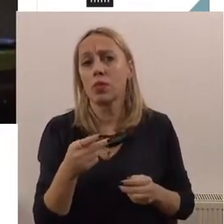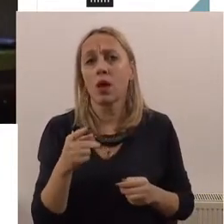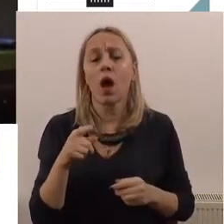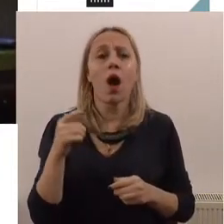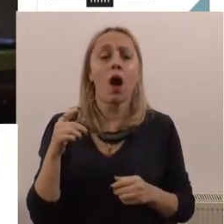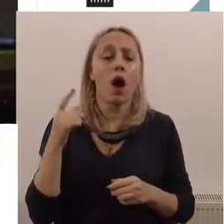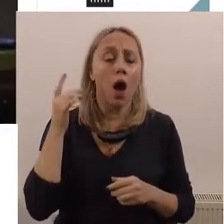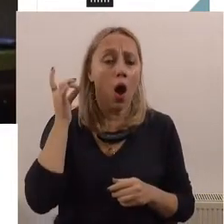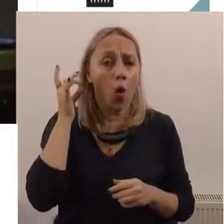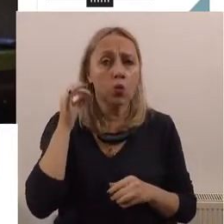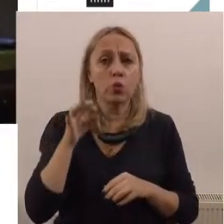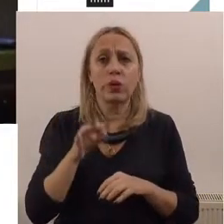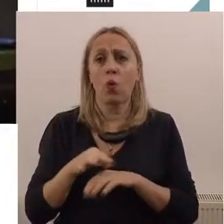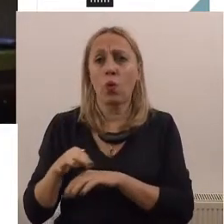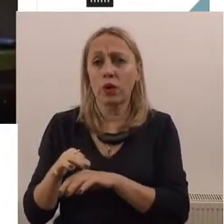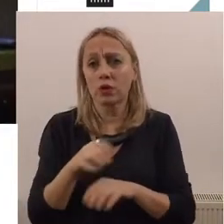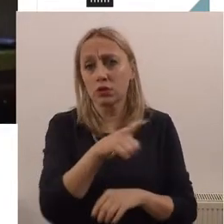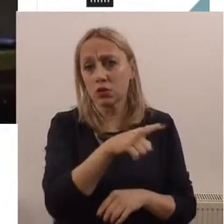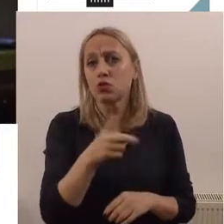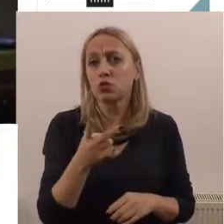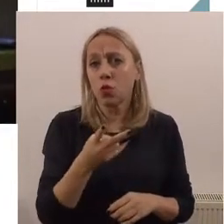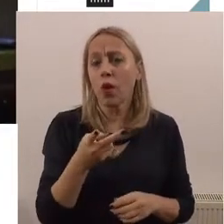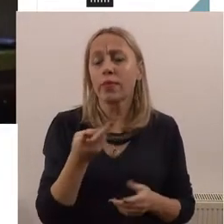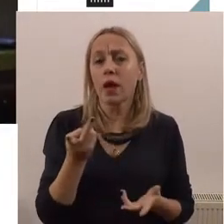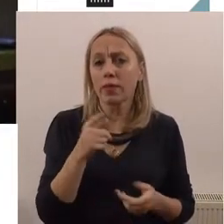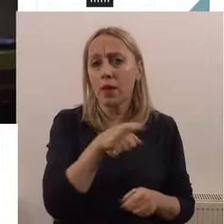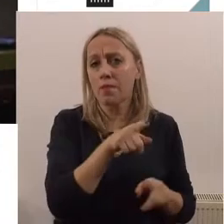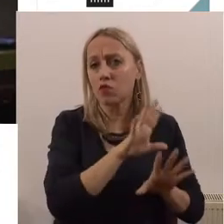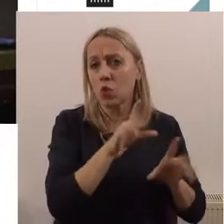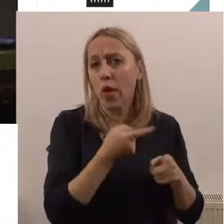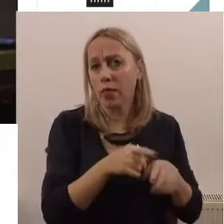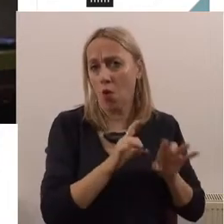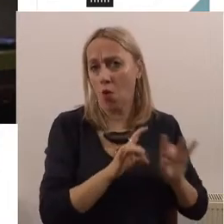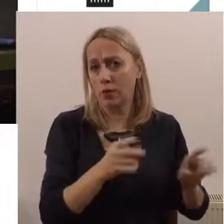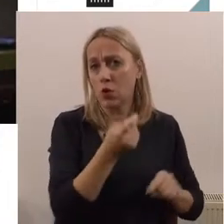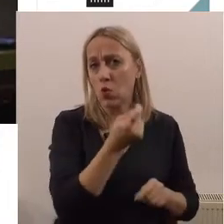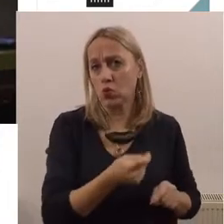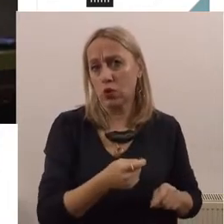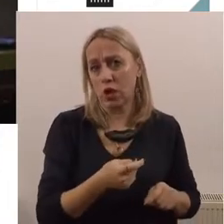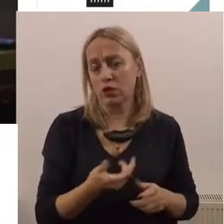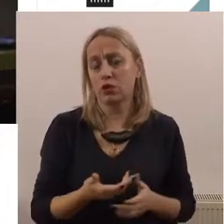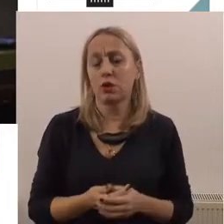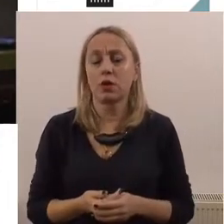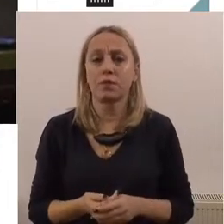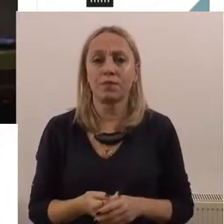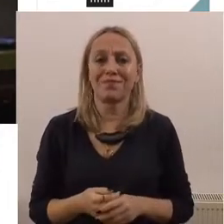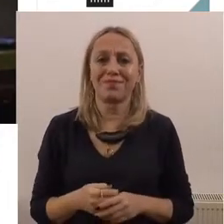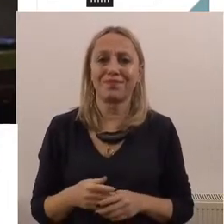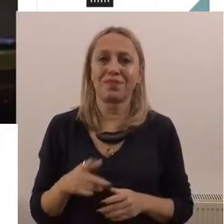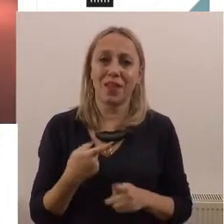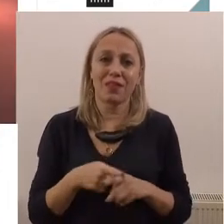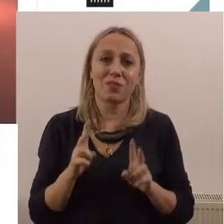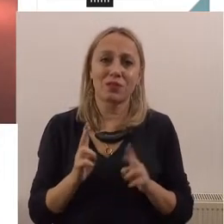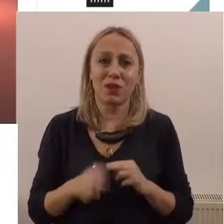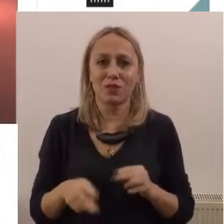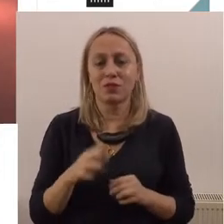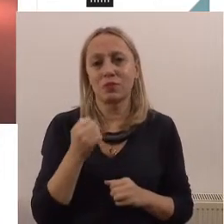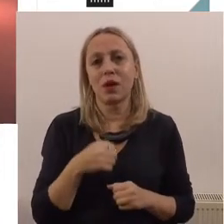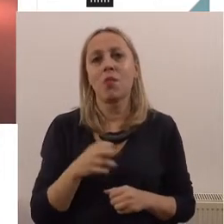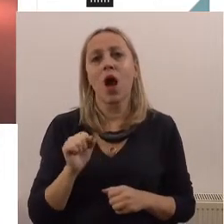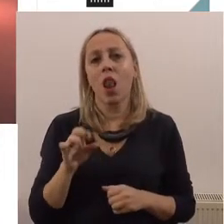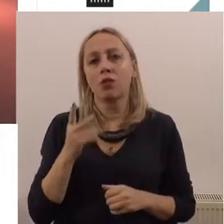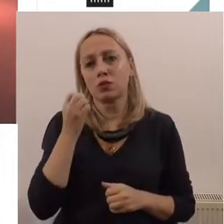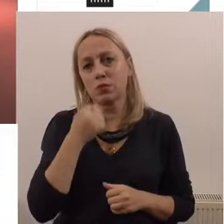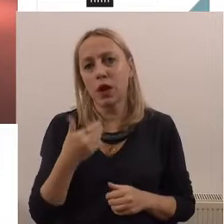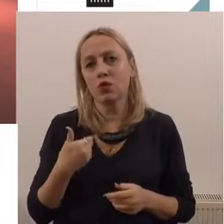models for their pieces of art. They need to be aware of that. That would be